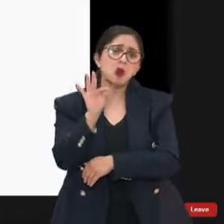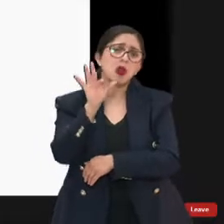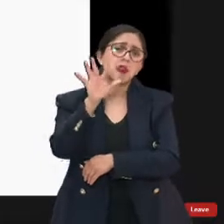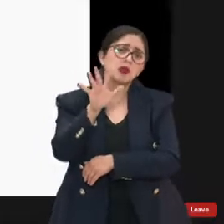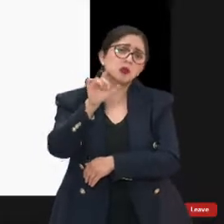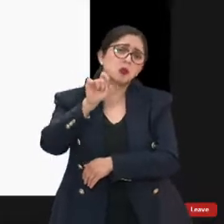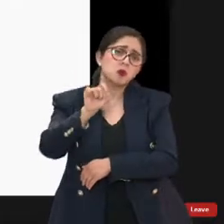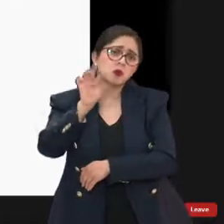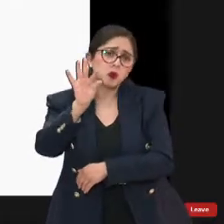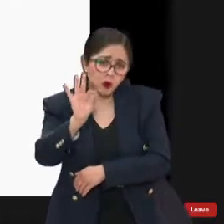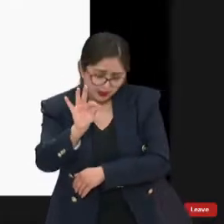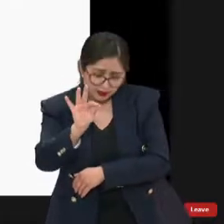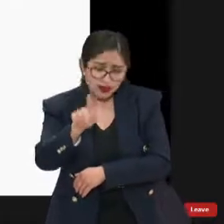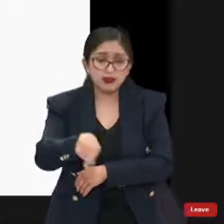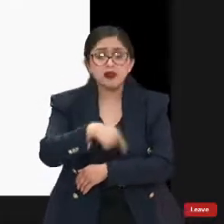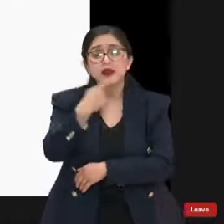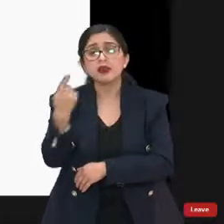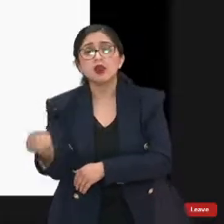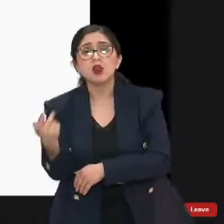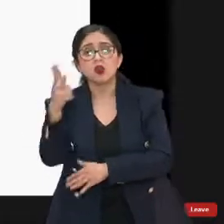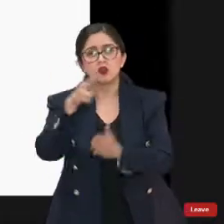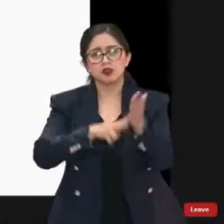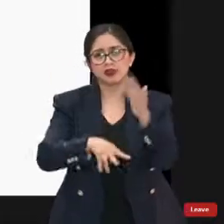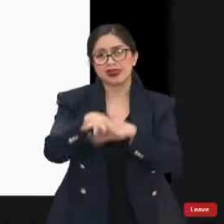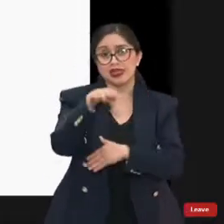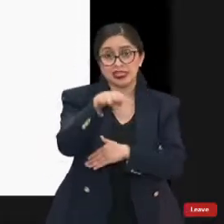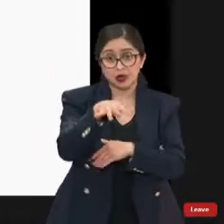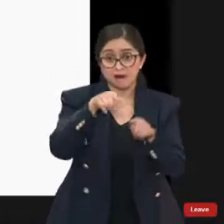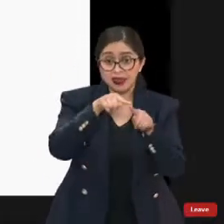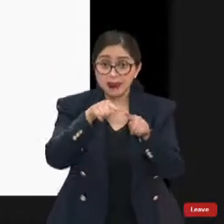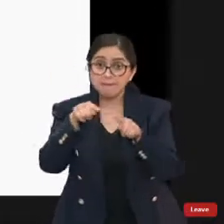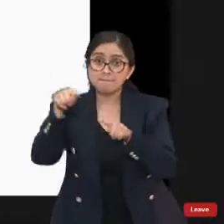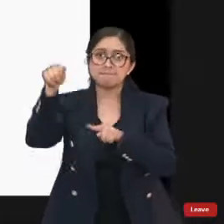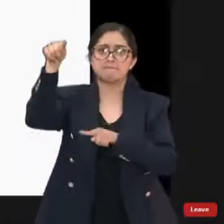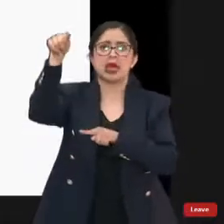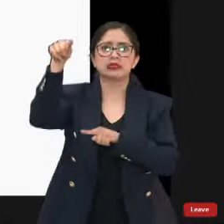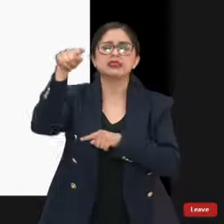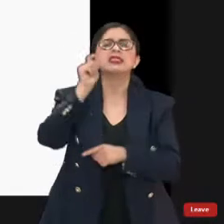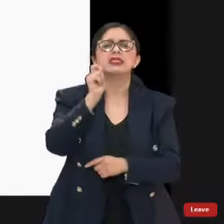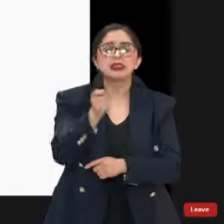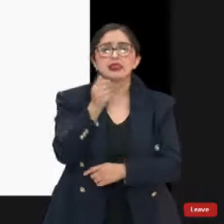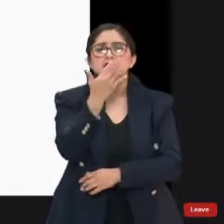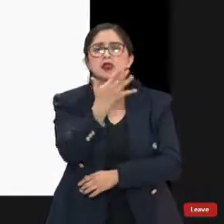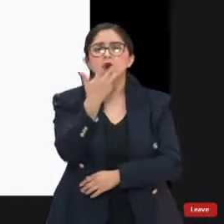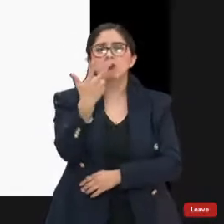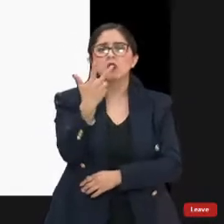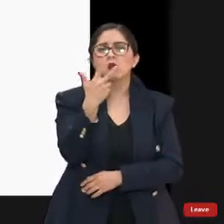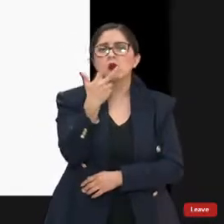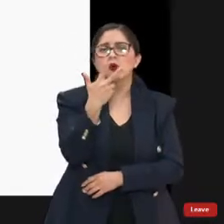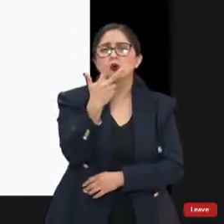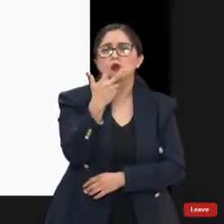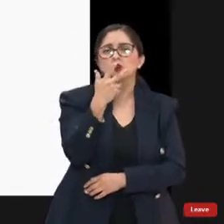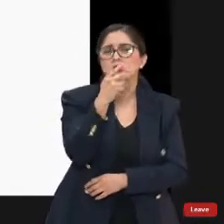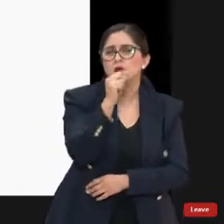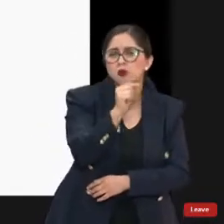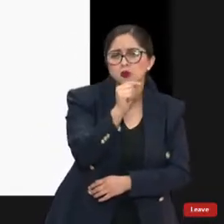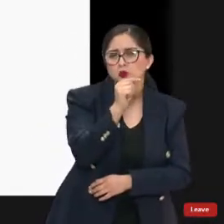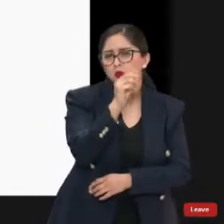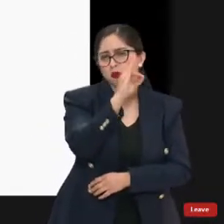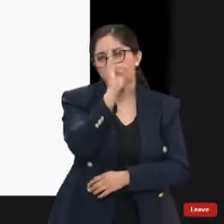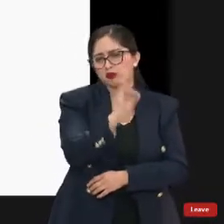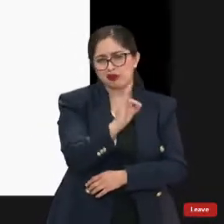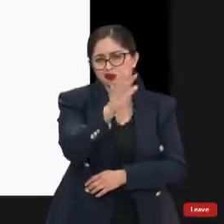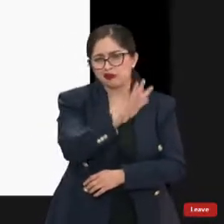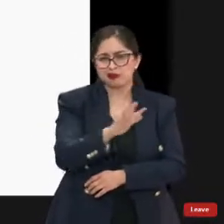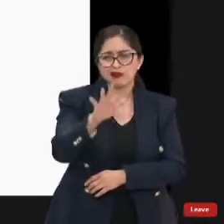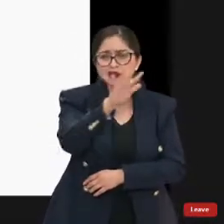basic conditions were met in 45.40, and we reached 2019, which is the peak of the curve, where we see that 58%